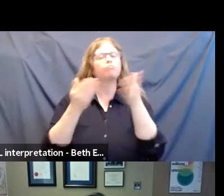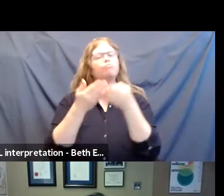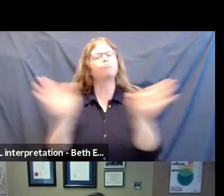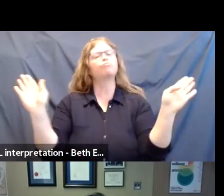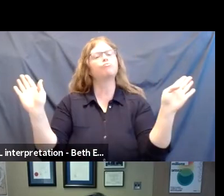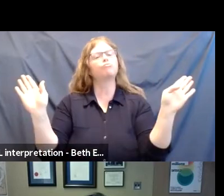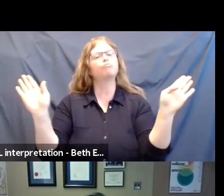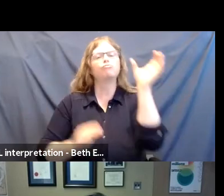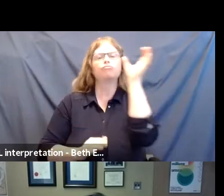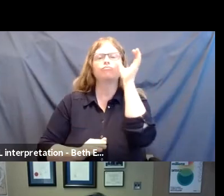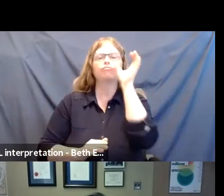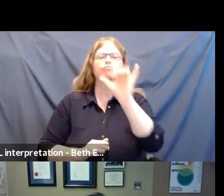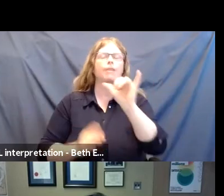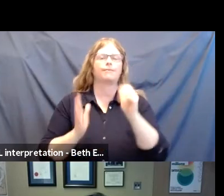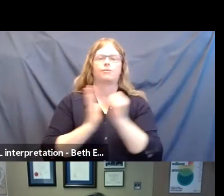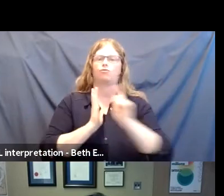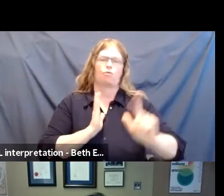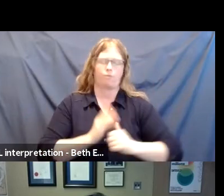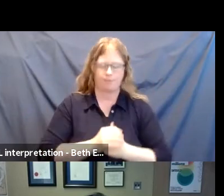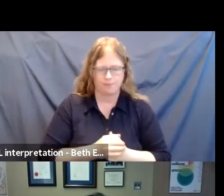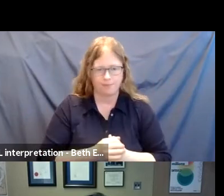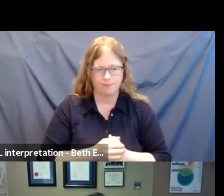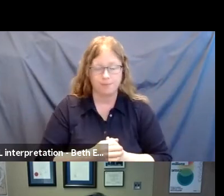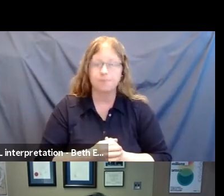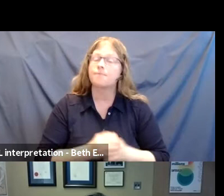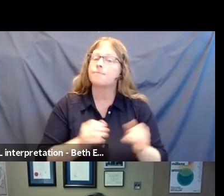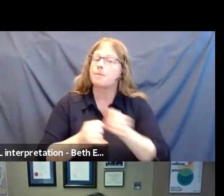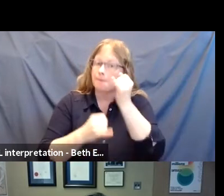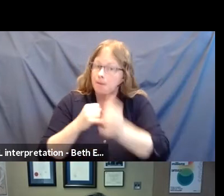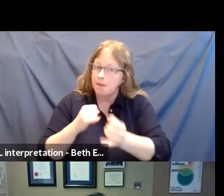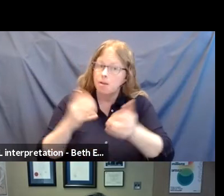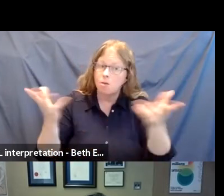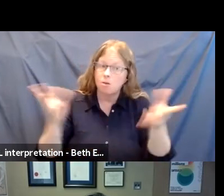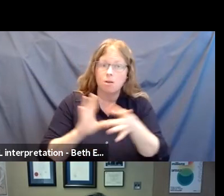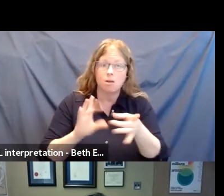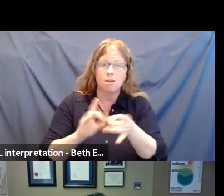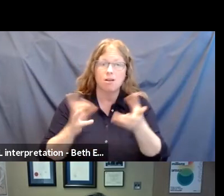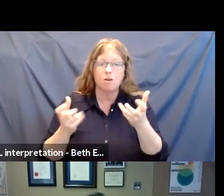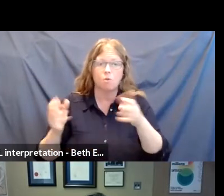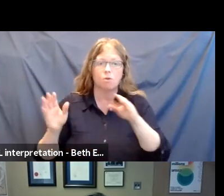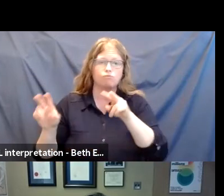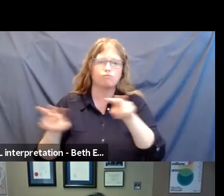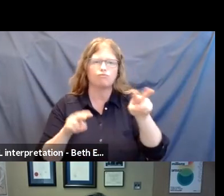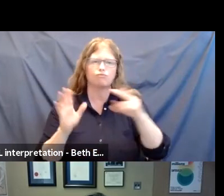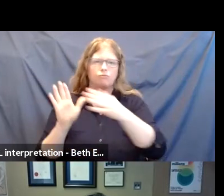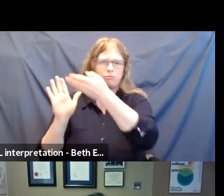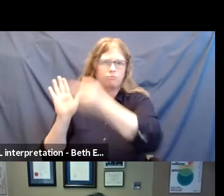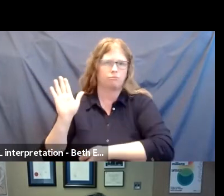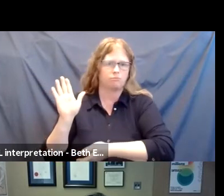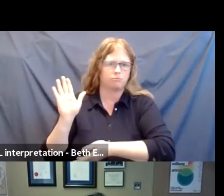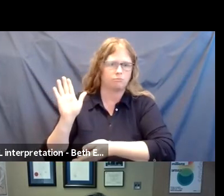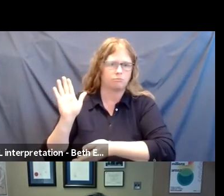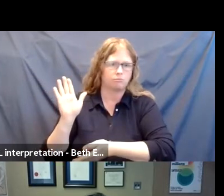to be used as legal information. Finally, I'd like to direct your attention to our resource sheet. You should see it up